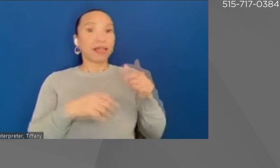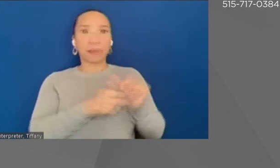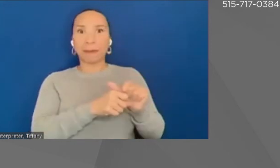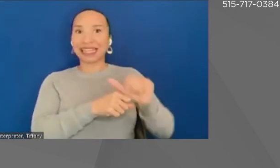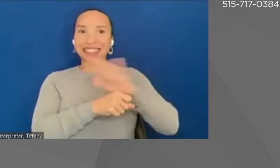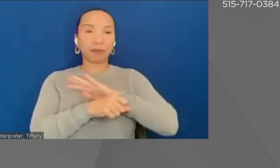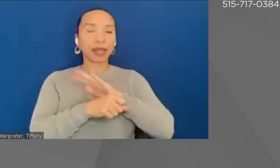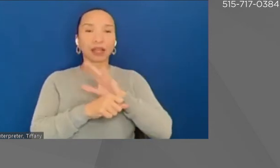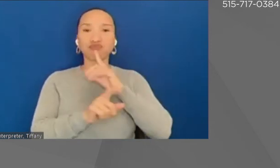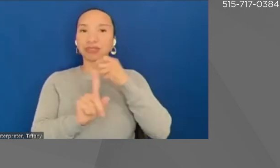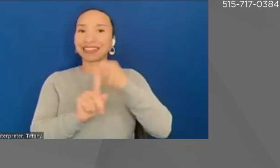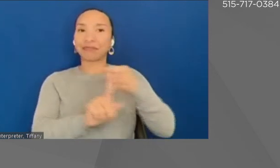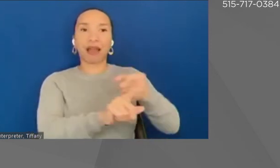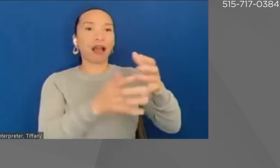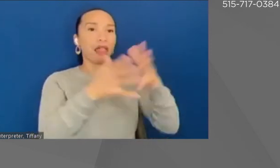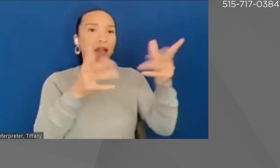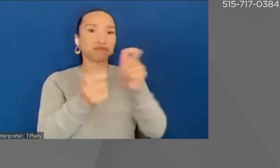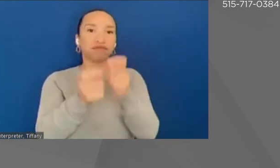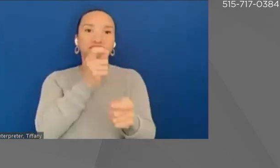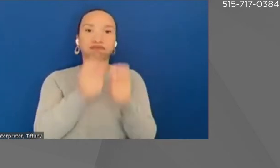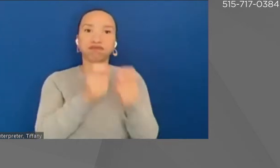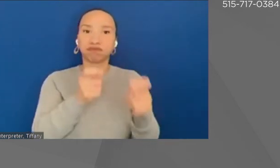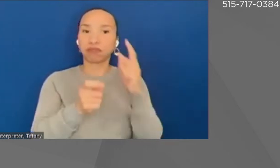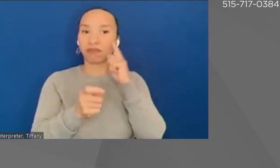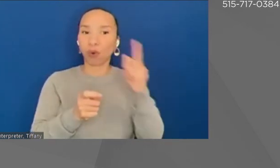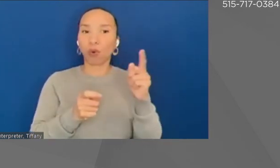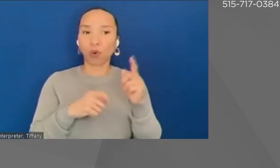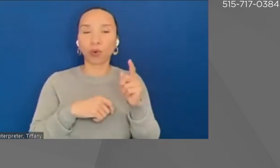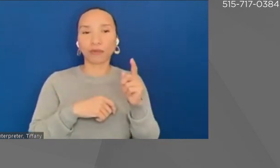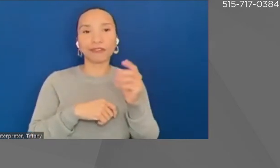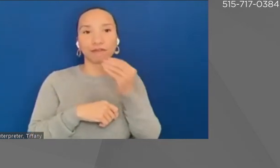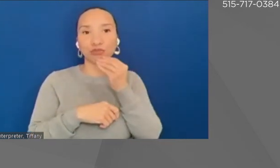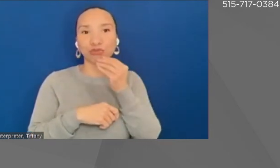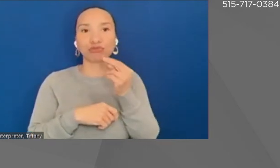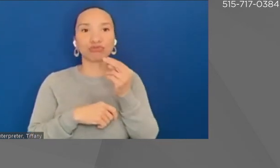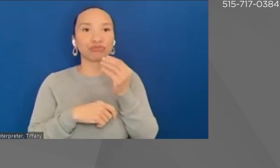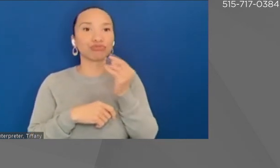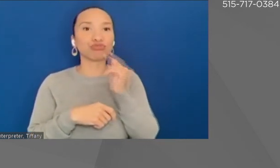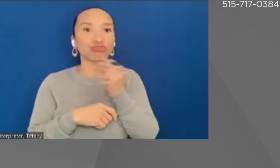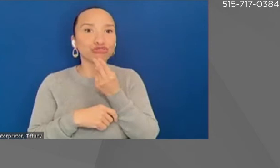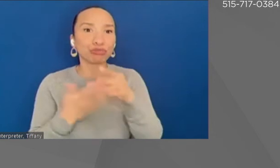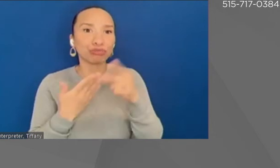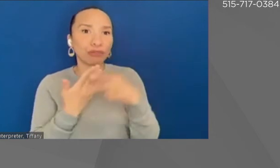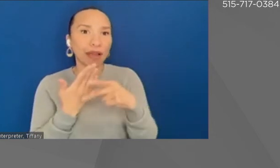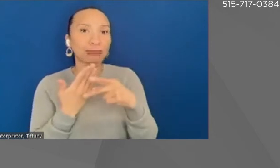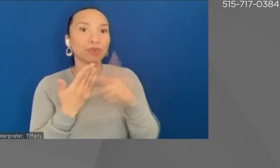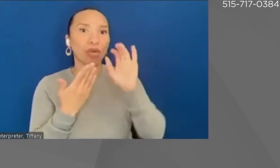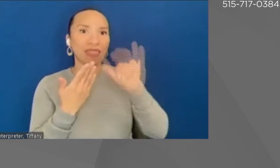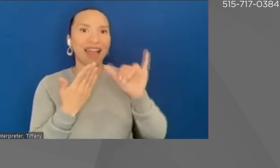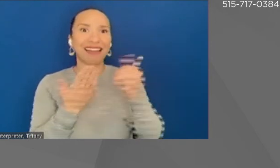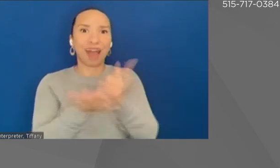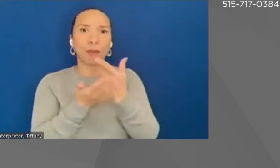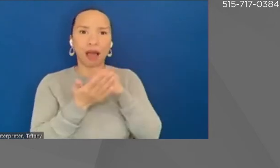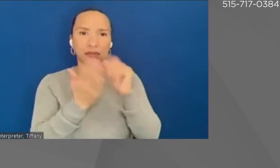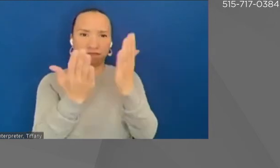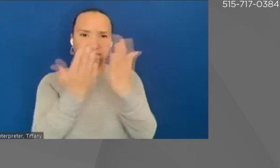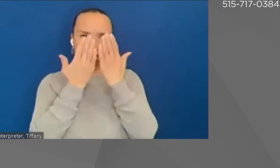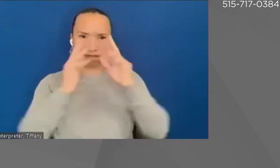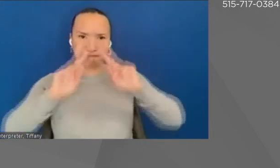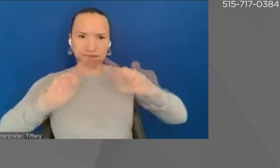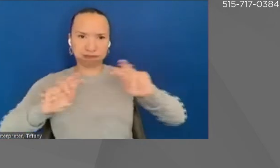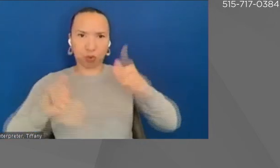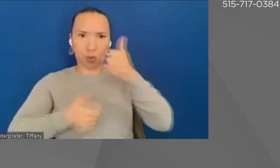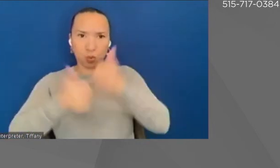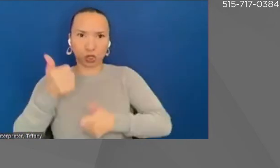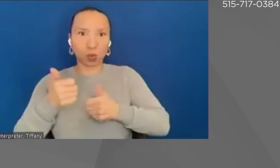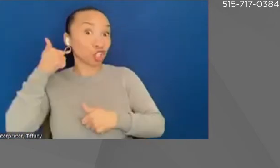our federal food and nutrition programs, which presents us with an opportunity to see which ones maybe wound up being really great and we should continue